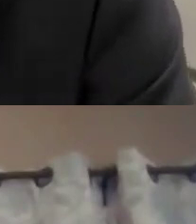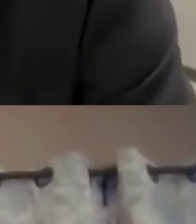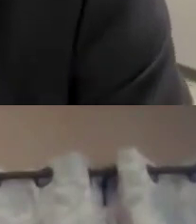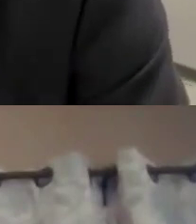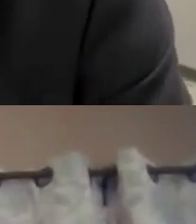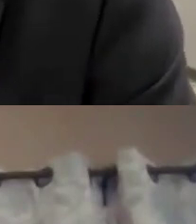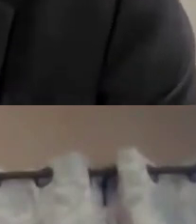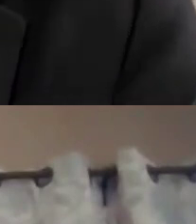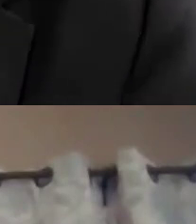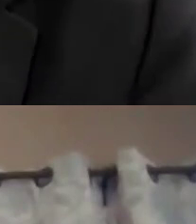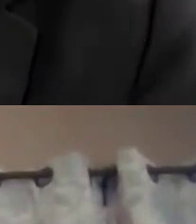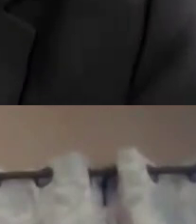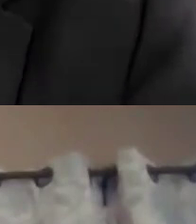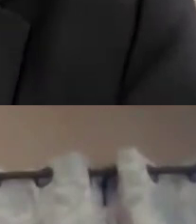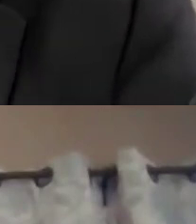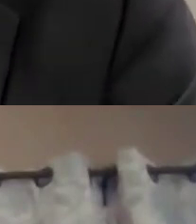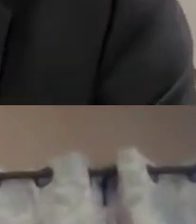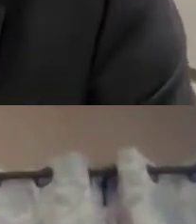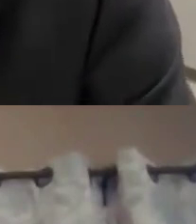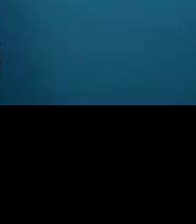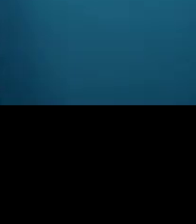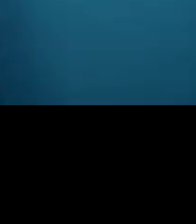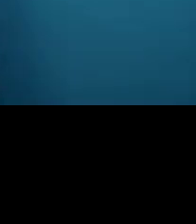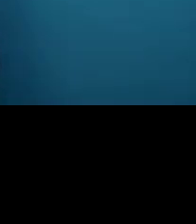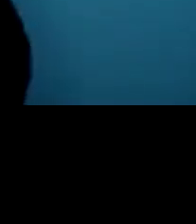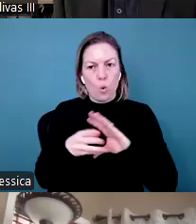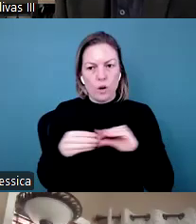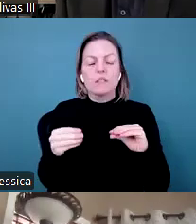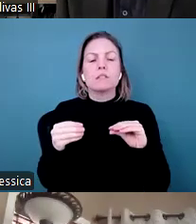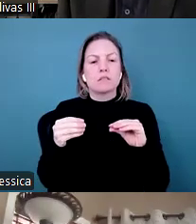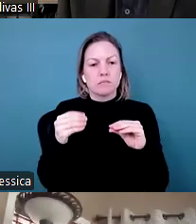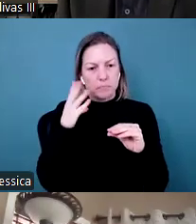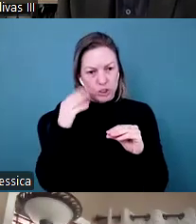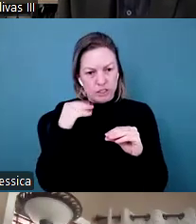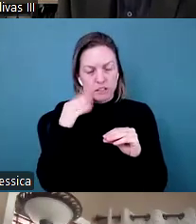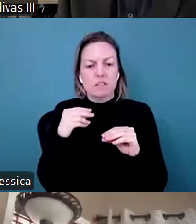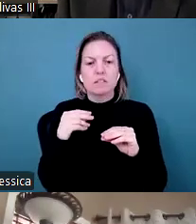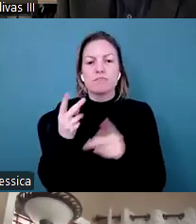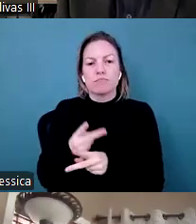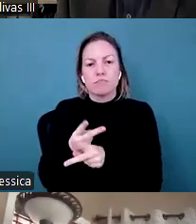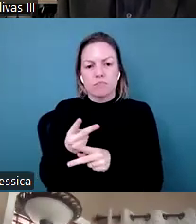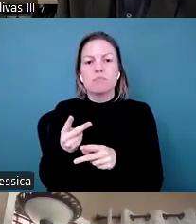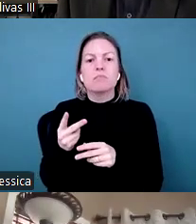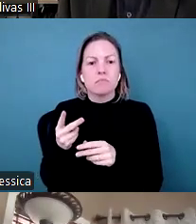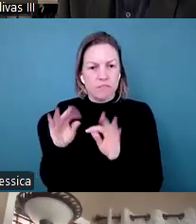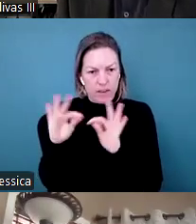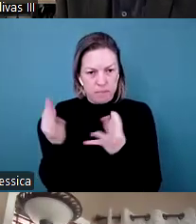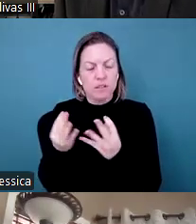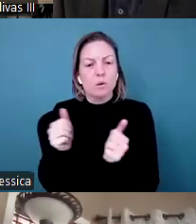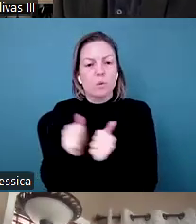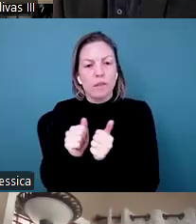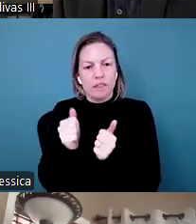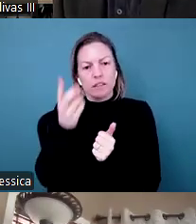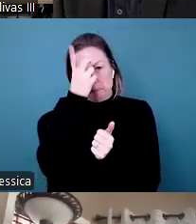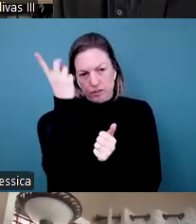who will share his personal story and reflections on caregiving for a loved one with dementia. Dan, thank